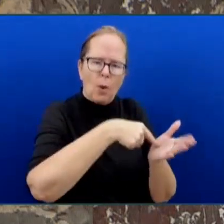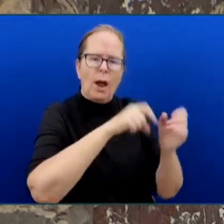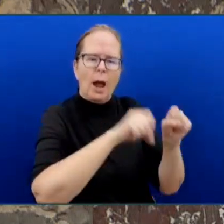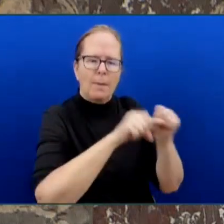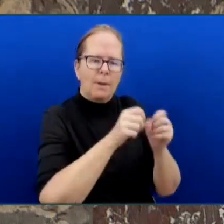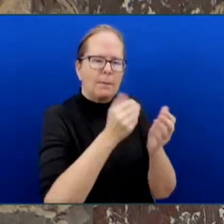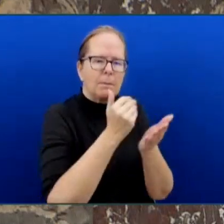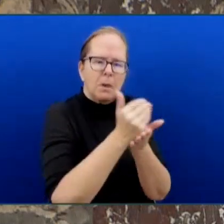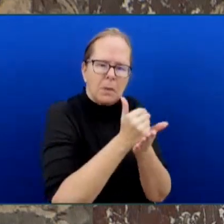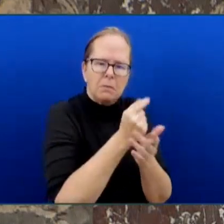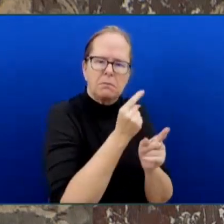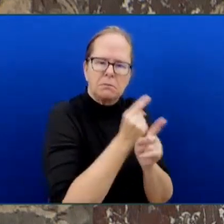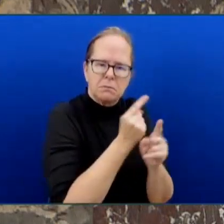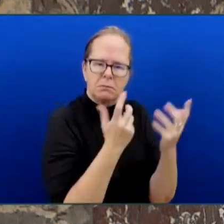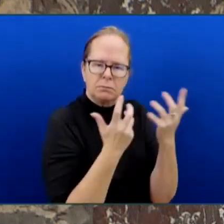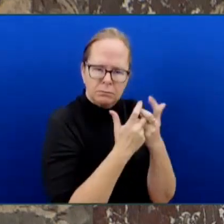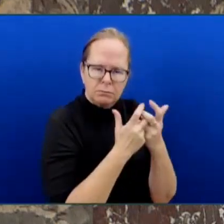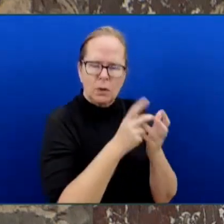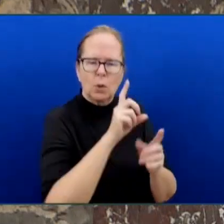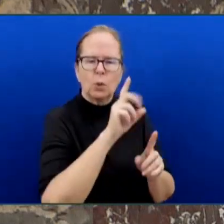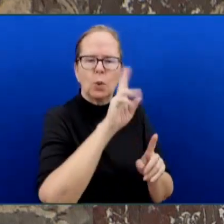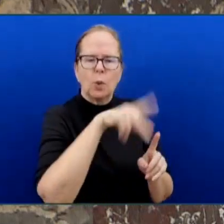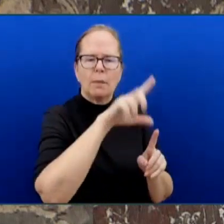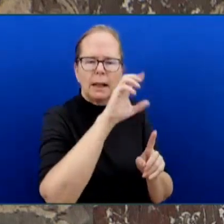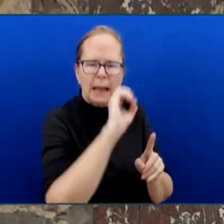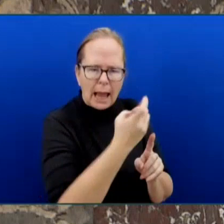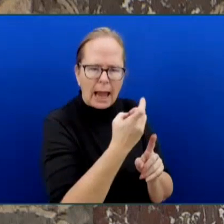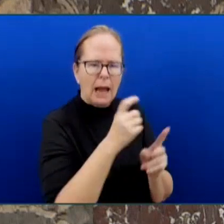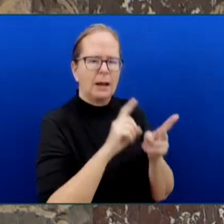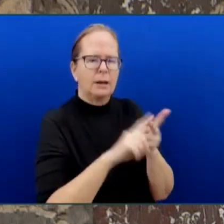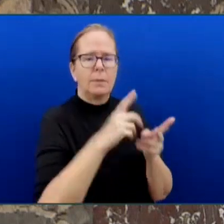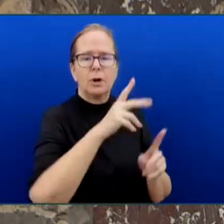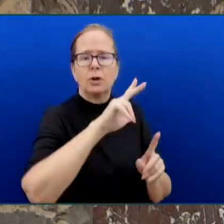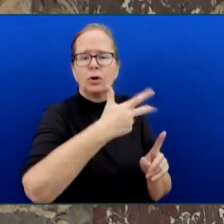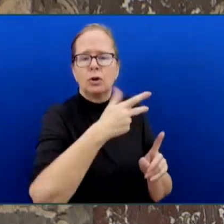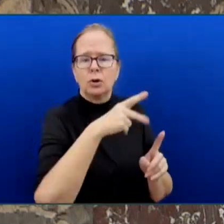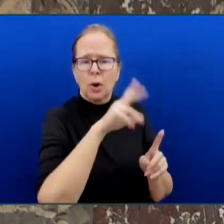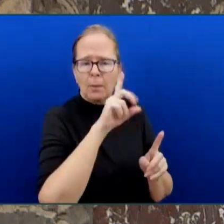construction for everybody. Members.